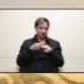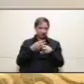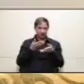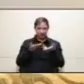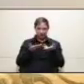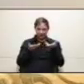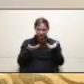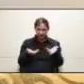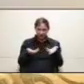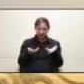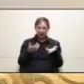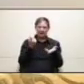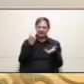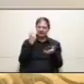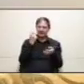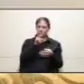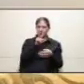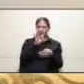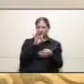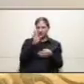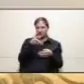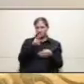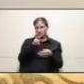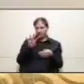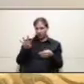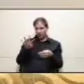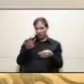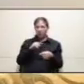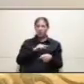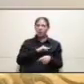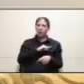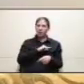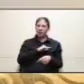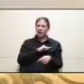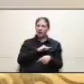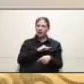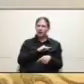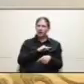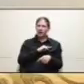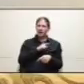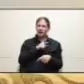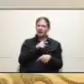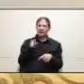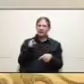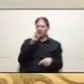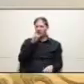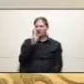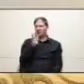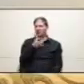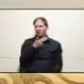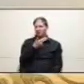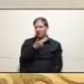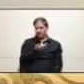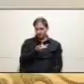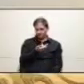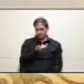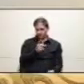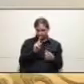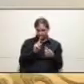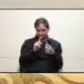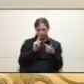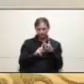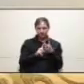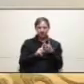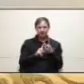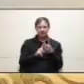to understand for 23-24, why were they ignored? Okay.